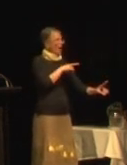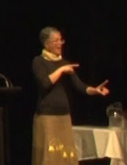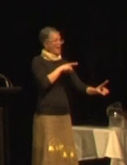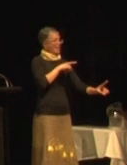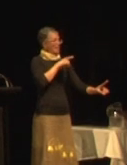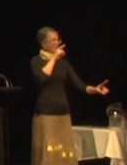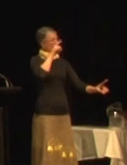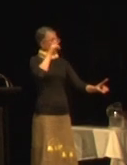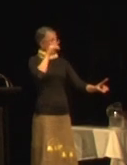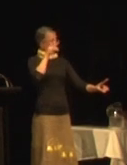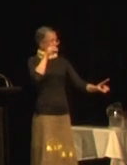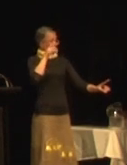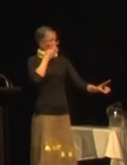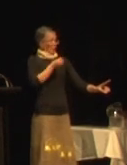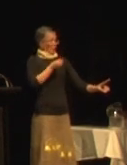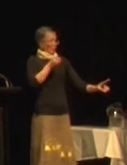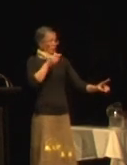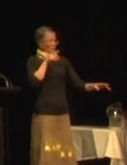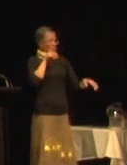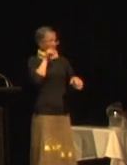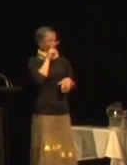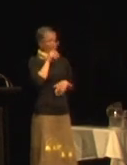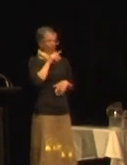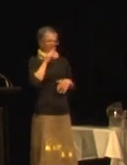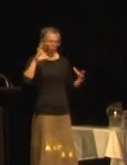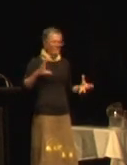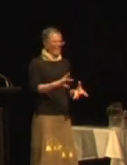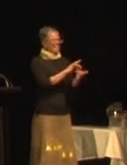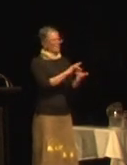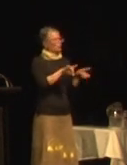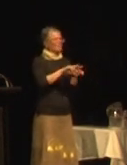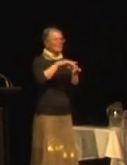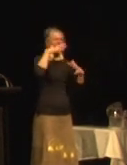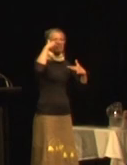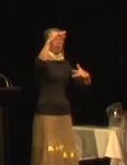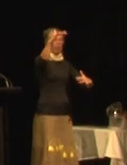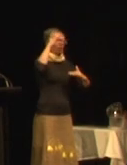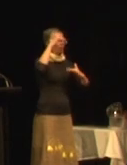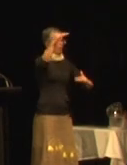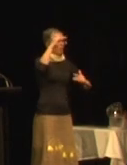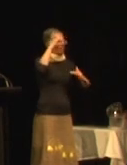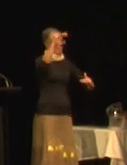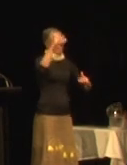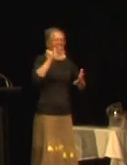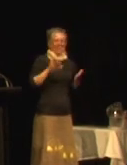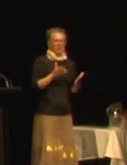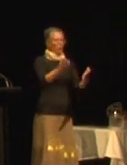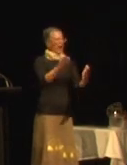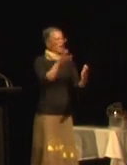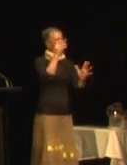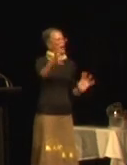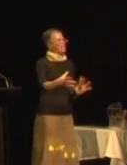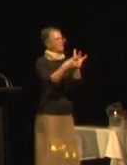own ability to change the world. This has been a game changer for us, a game changer in helping us consider the ways that we can interact with